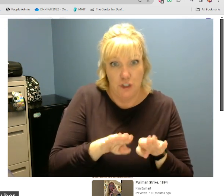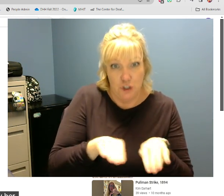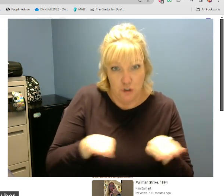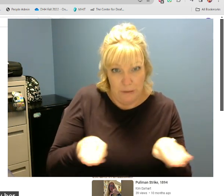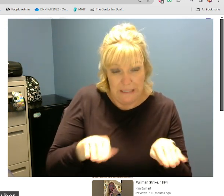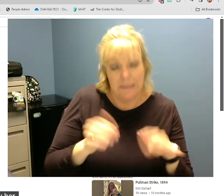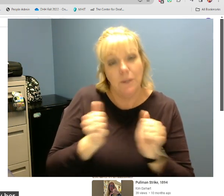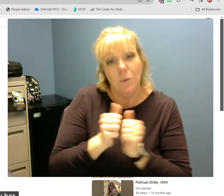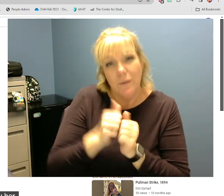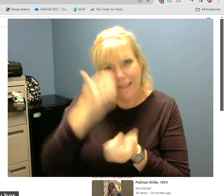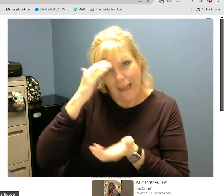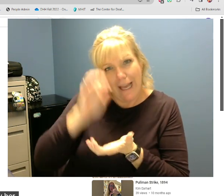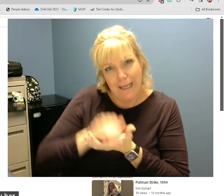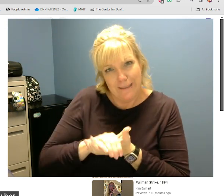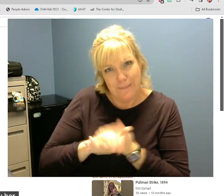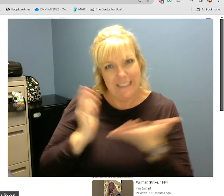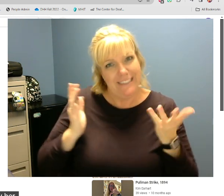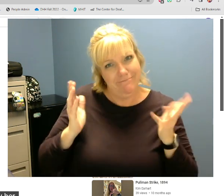her husband.